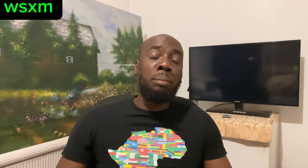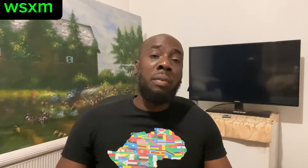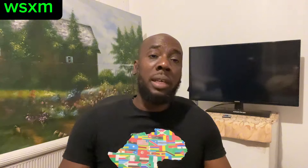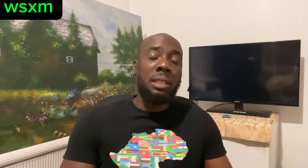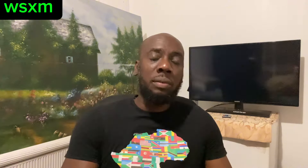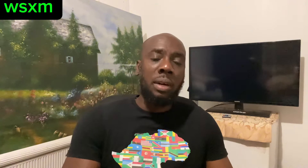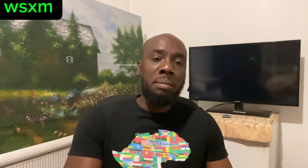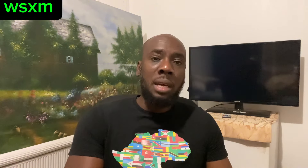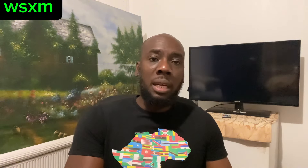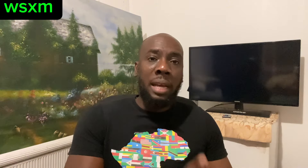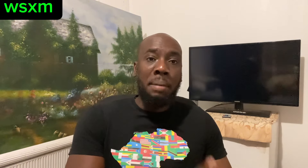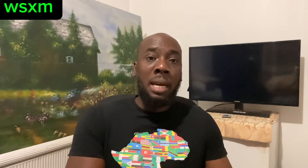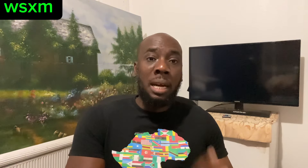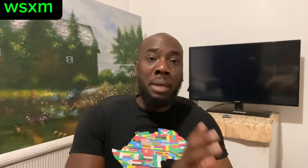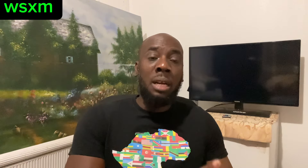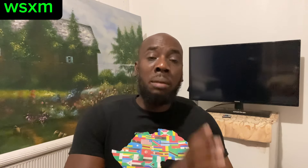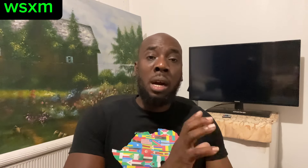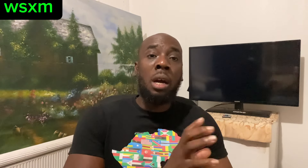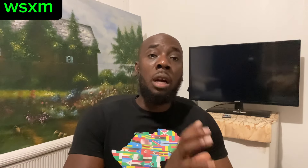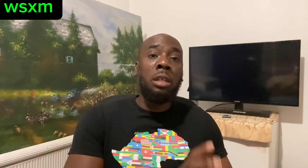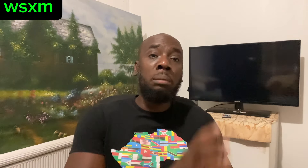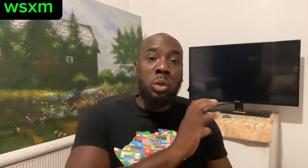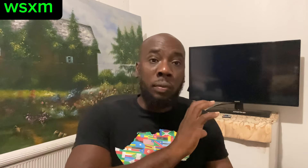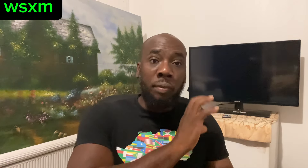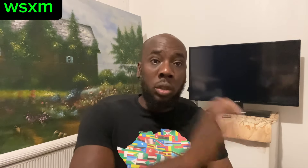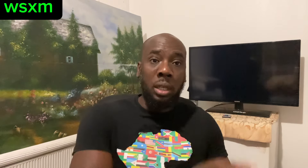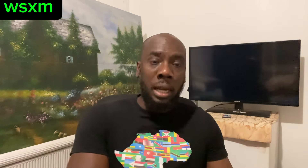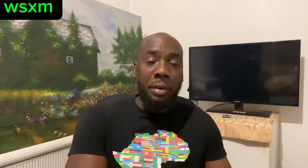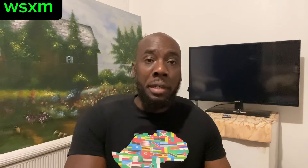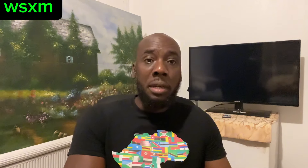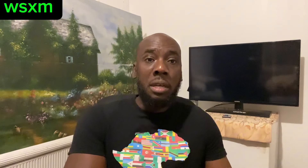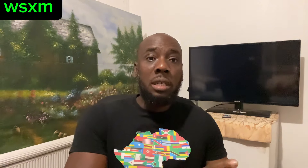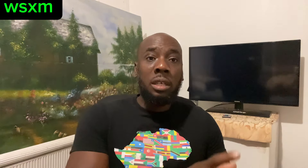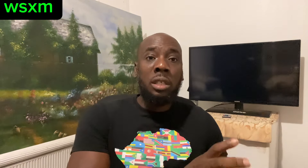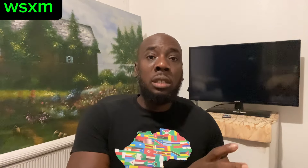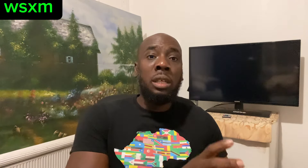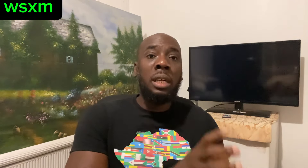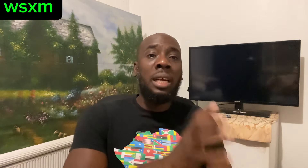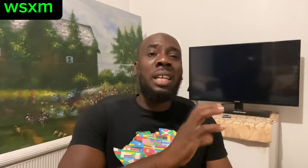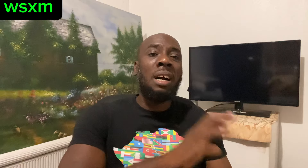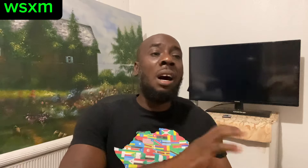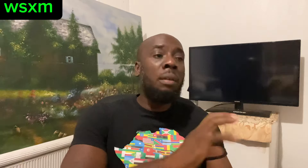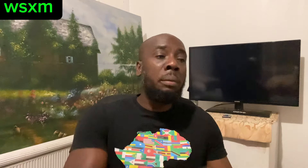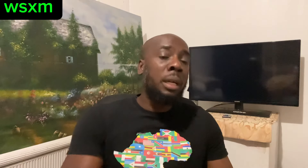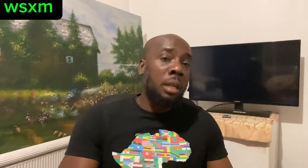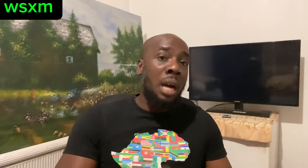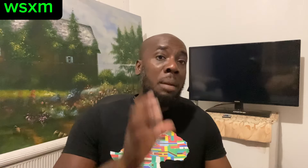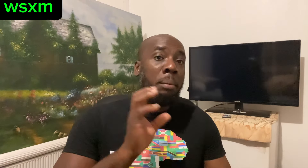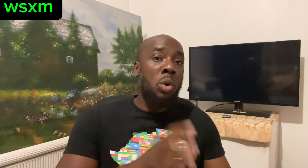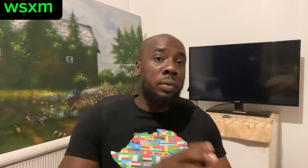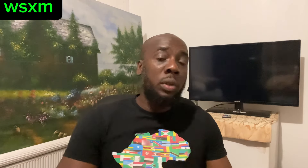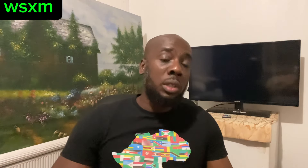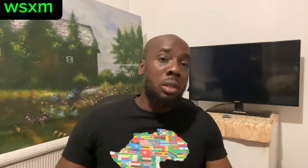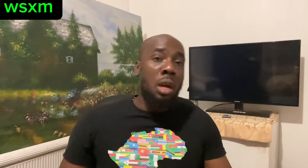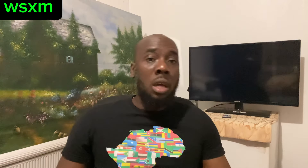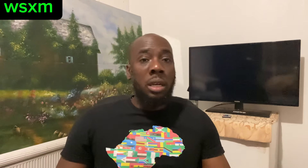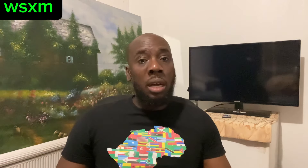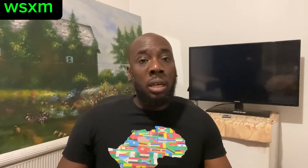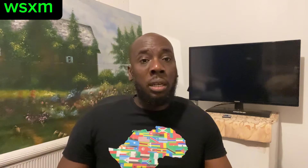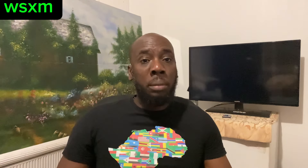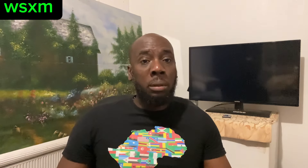that province from MK, that will garner the most vote in that area. They didn't gotta get all of it, but they had the most votes.